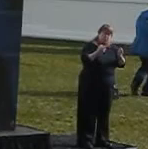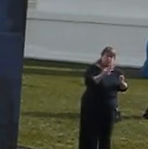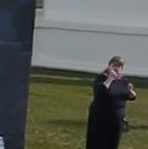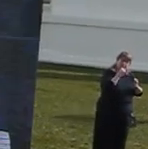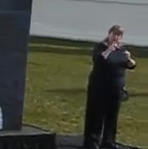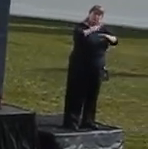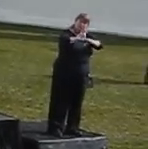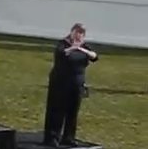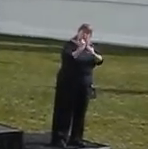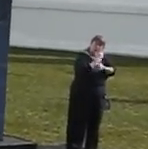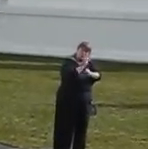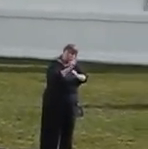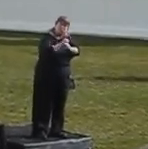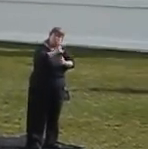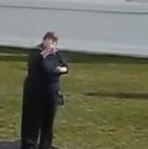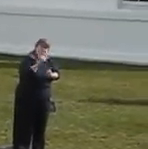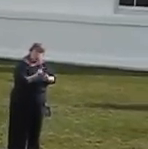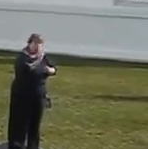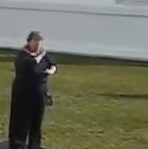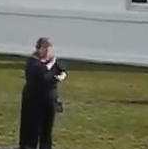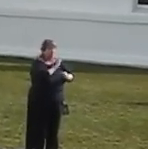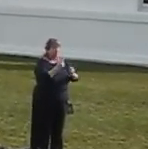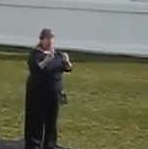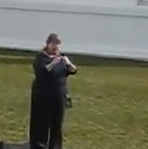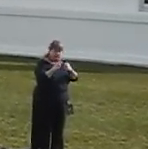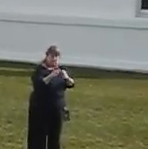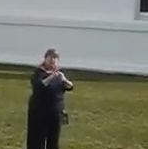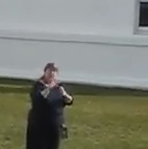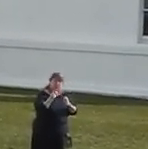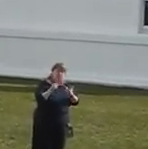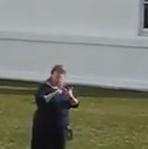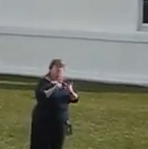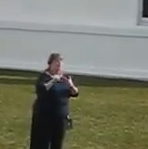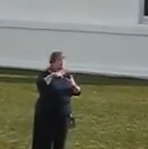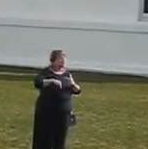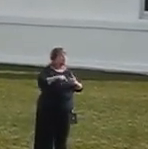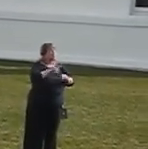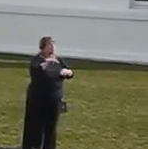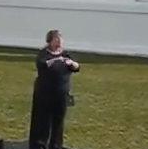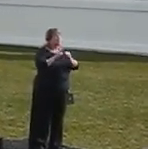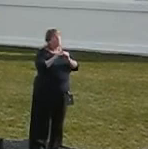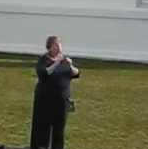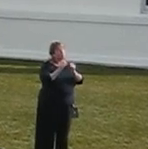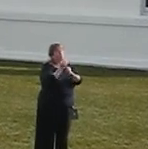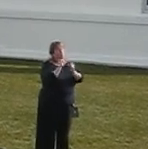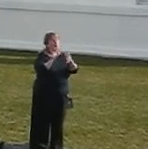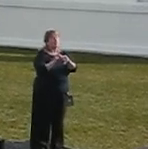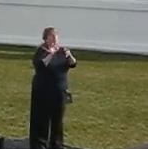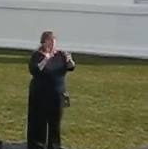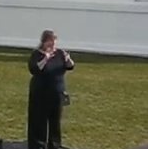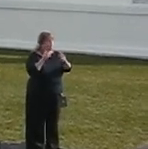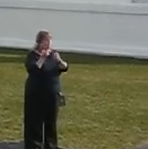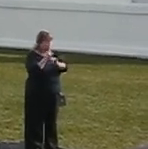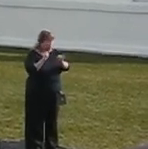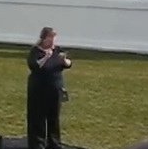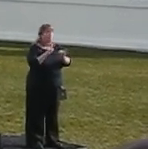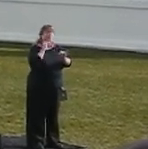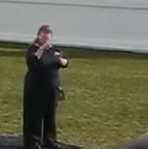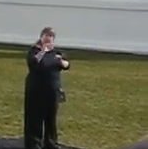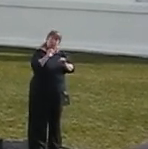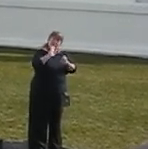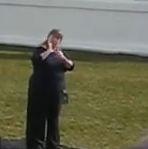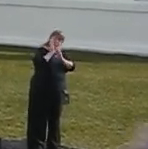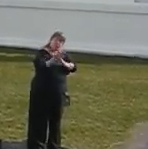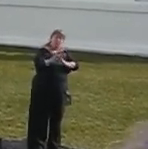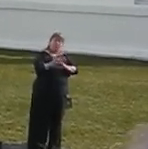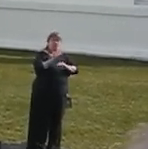to create new jobs, reduce our energy bills, and make our nation more energy independent. We will make Virginia